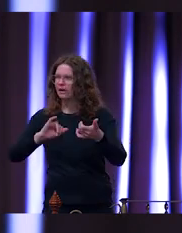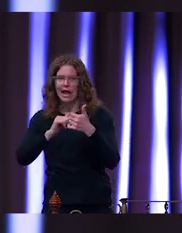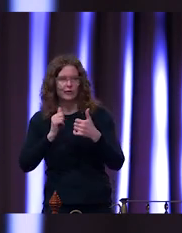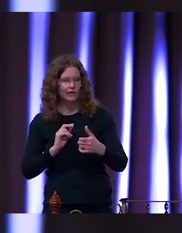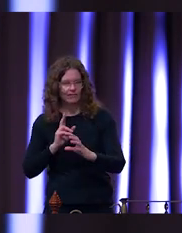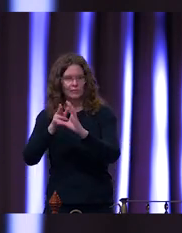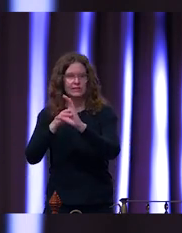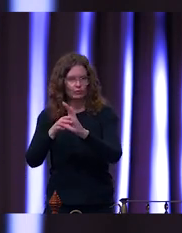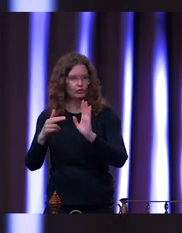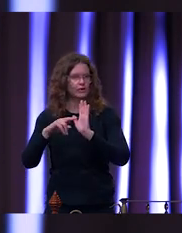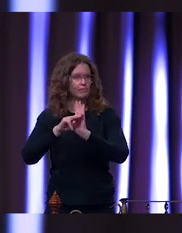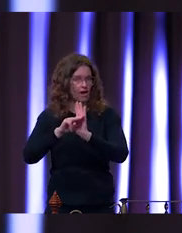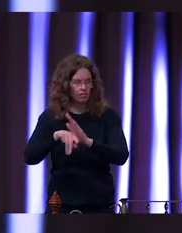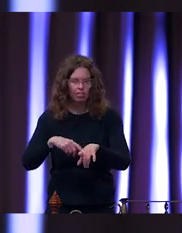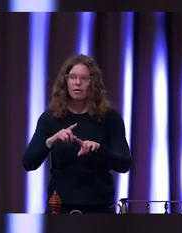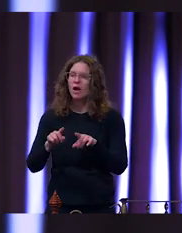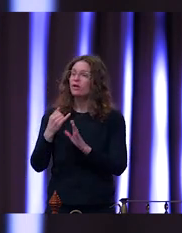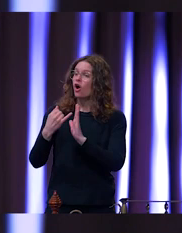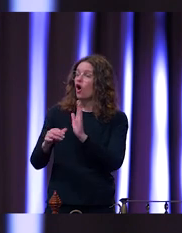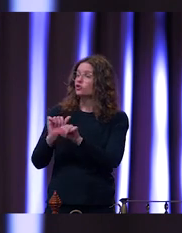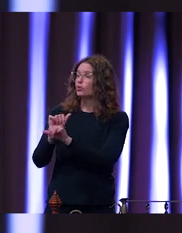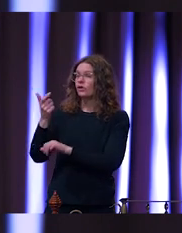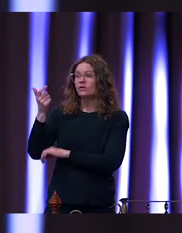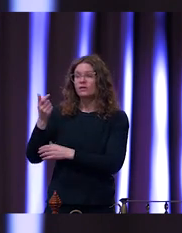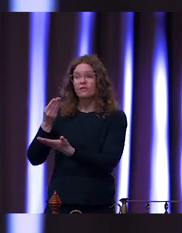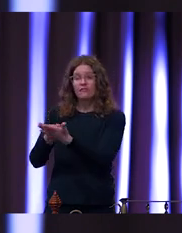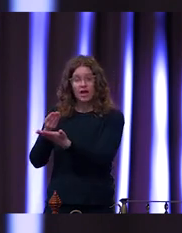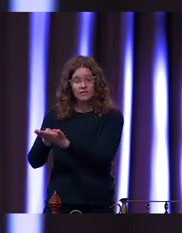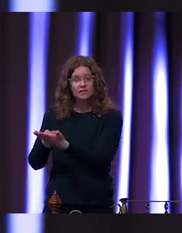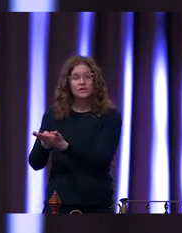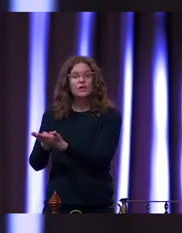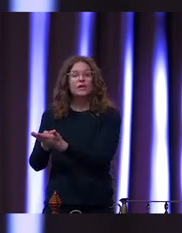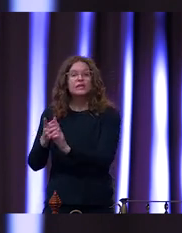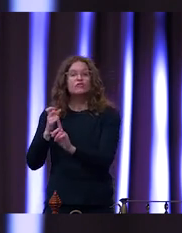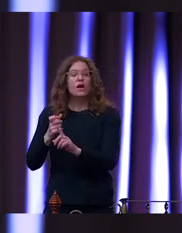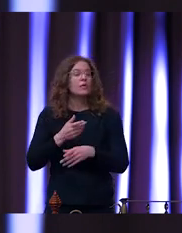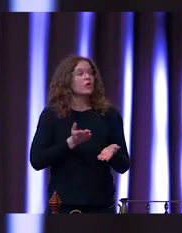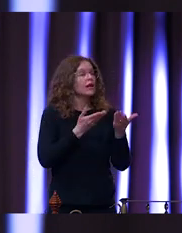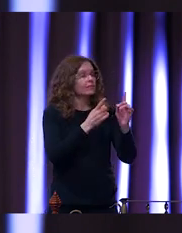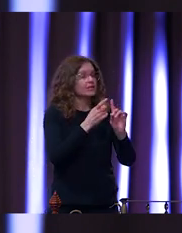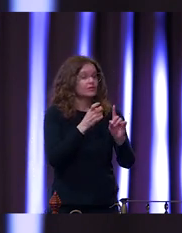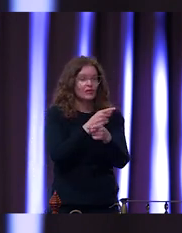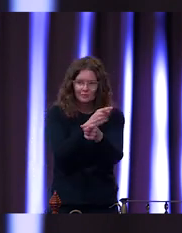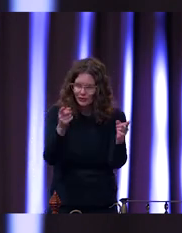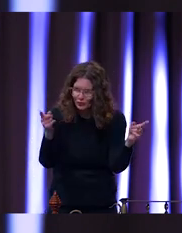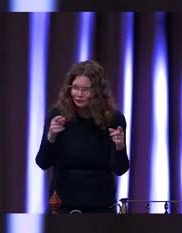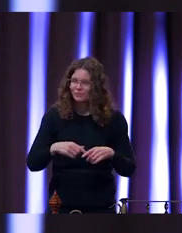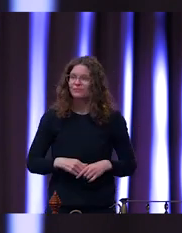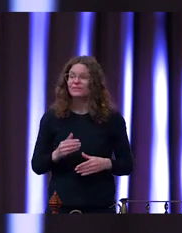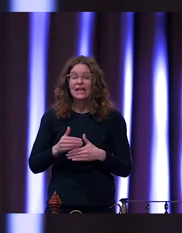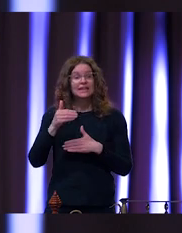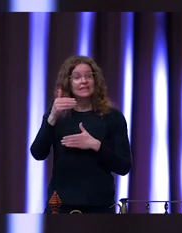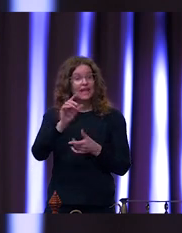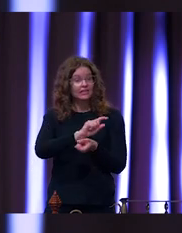model, but Arts Work Fund is grounded in the recommendations coming from folks like you. The next